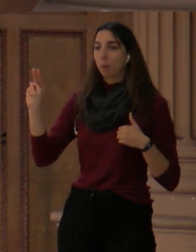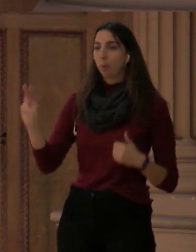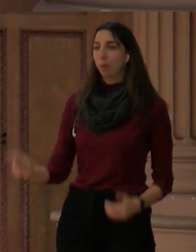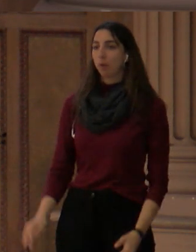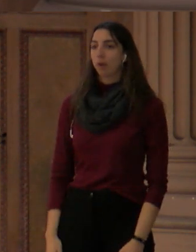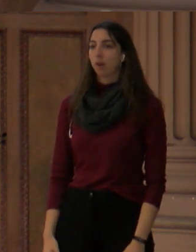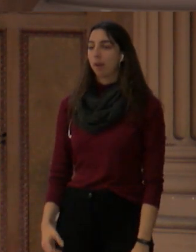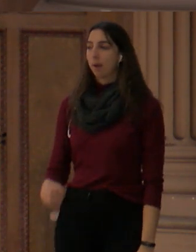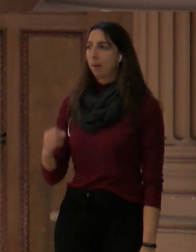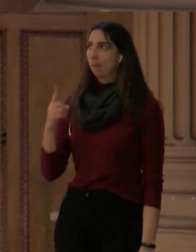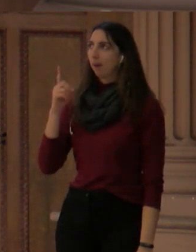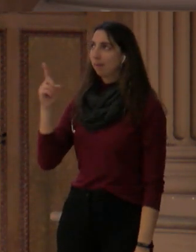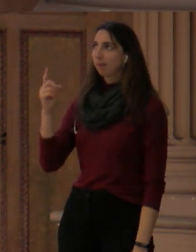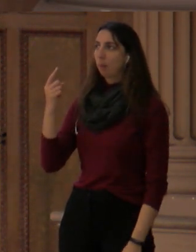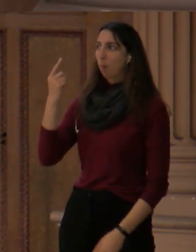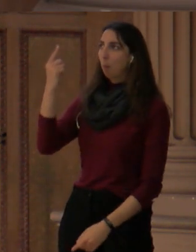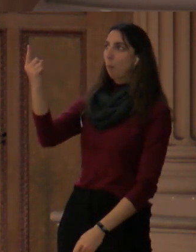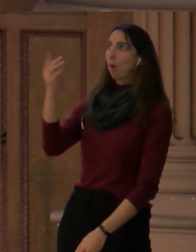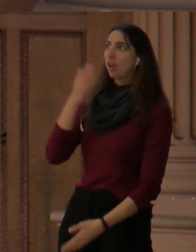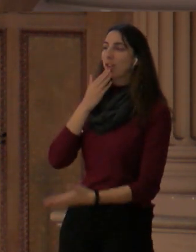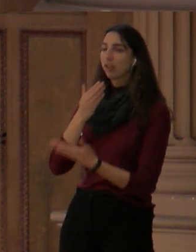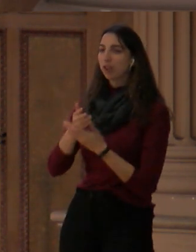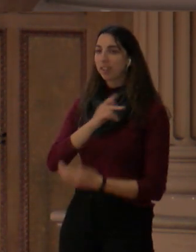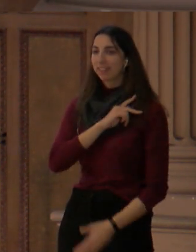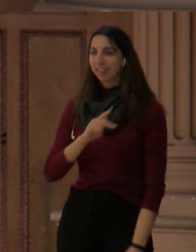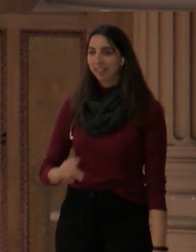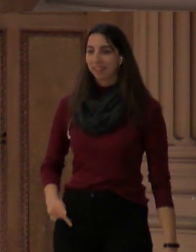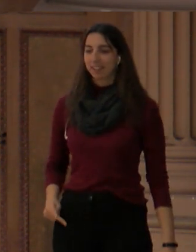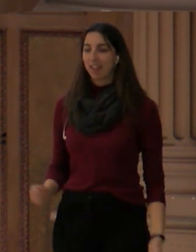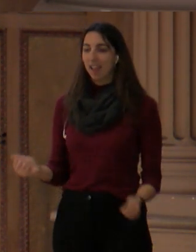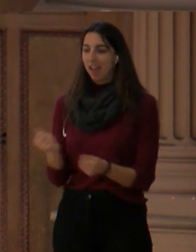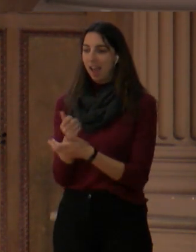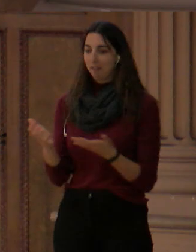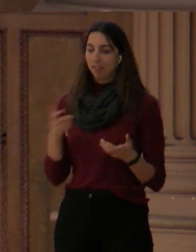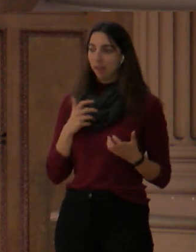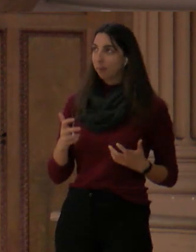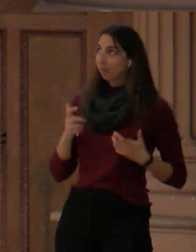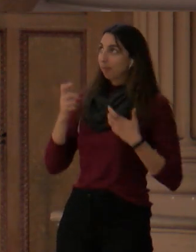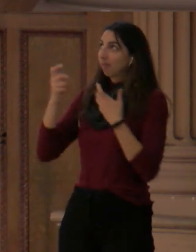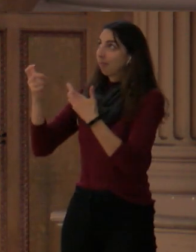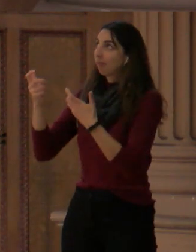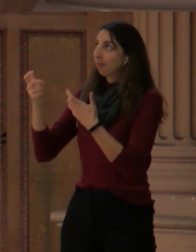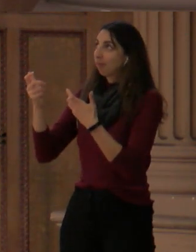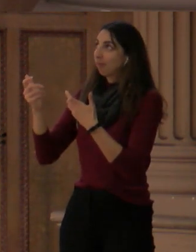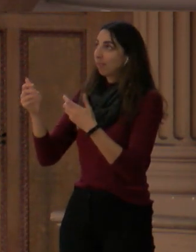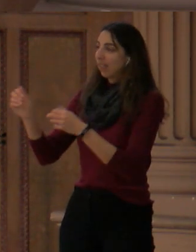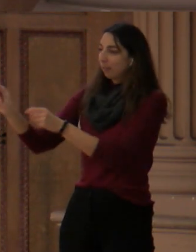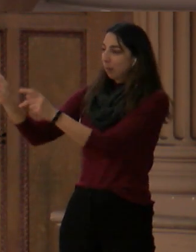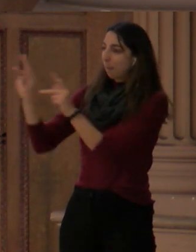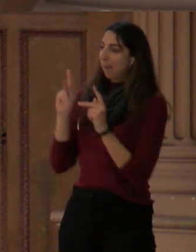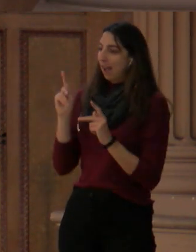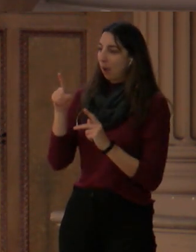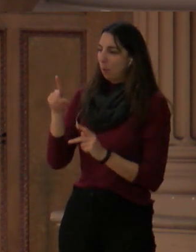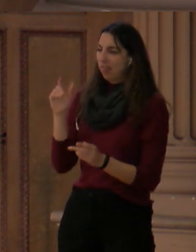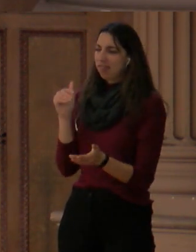But he's the one good king. And everything we give to him, he gives back a thousand times more.